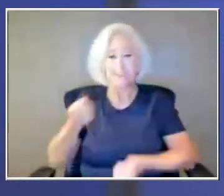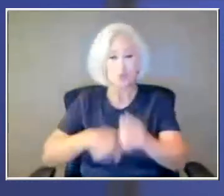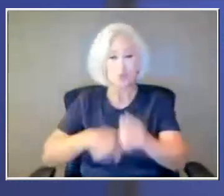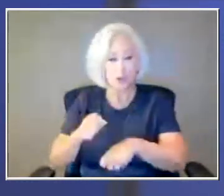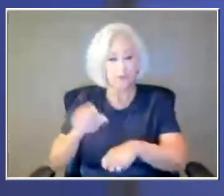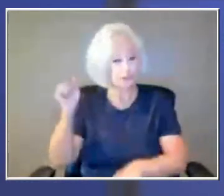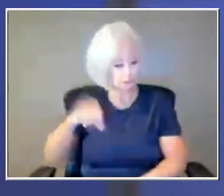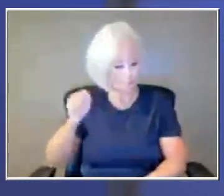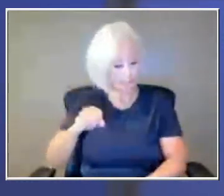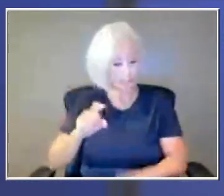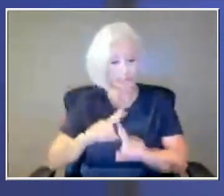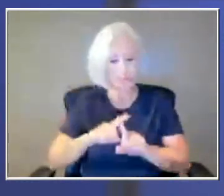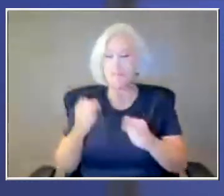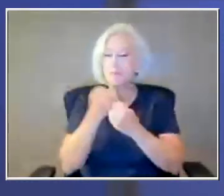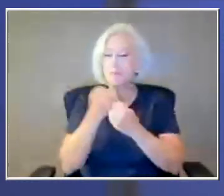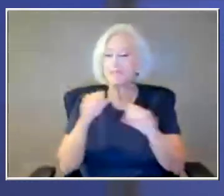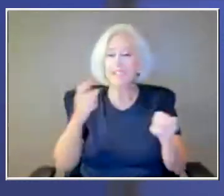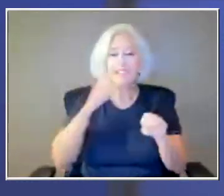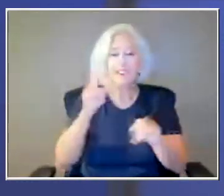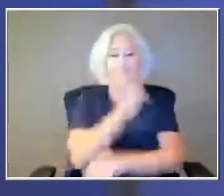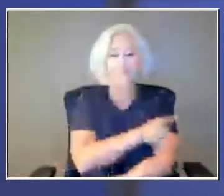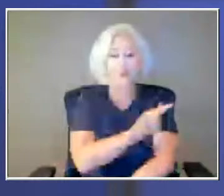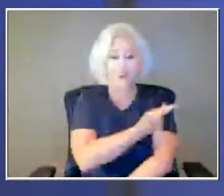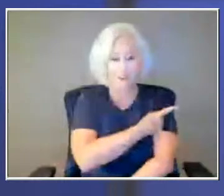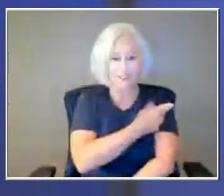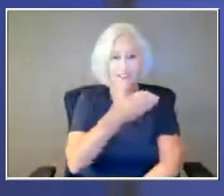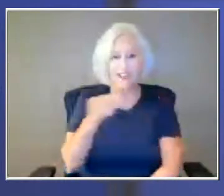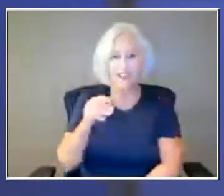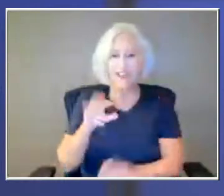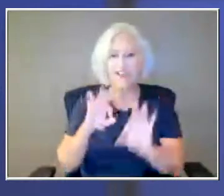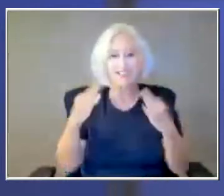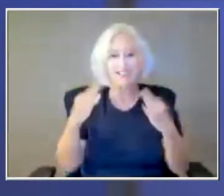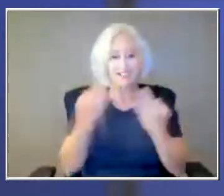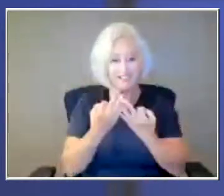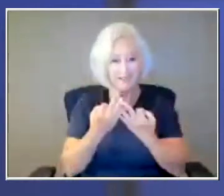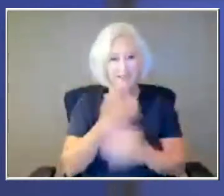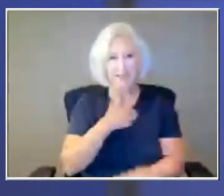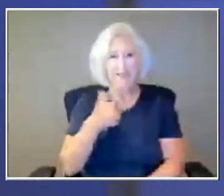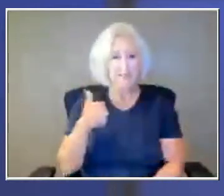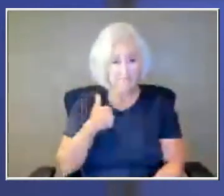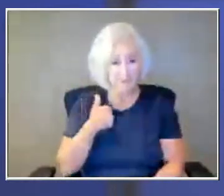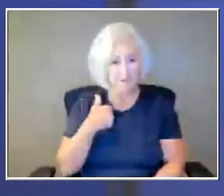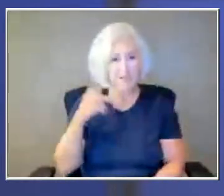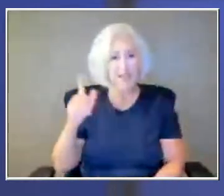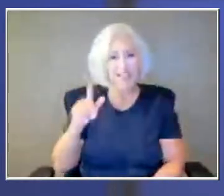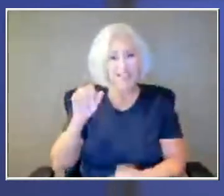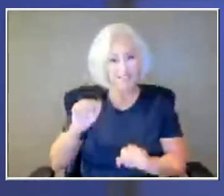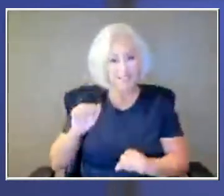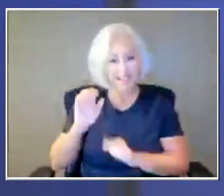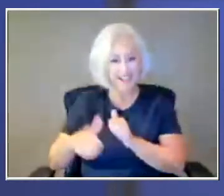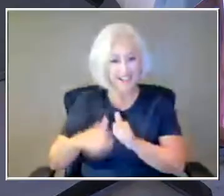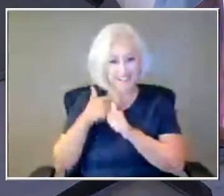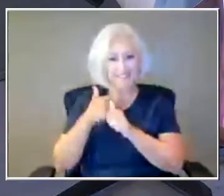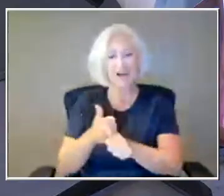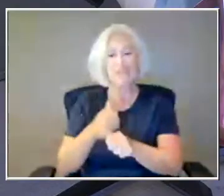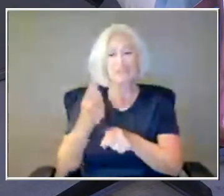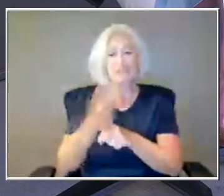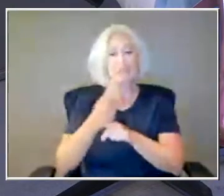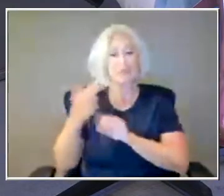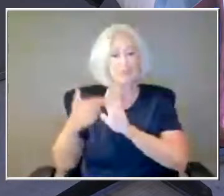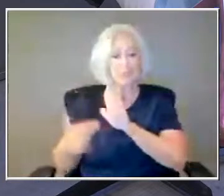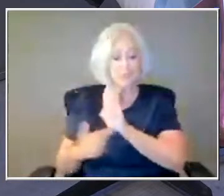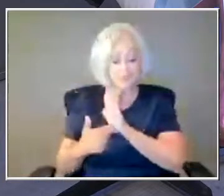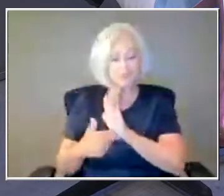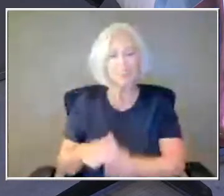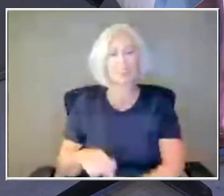patients and for their family members, as long as patients and family members are able to follow the necessary guidelines. I was talking about this yesterday, and you have